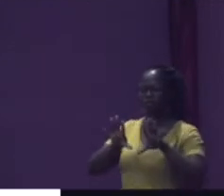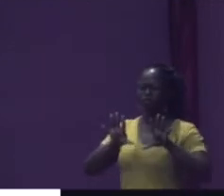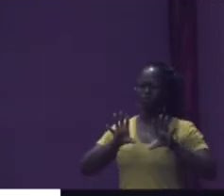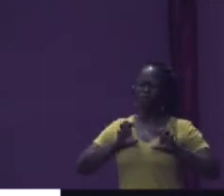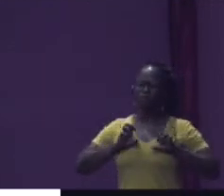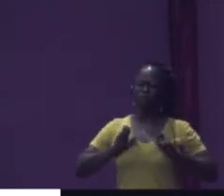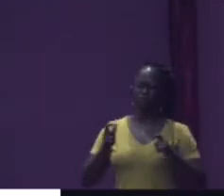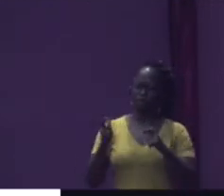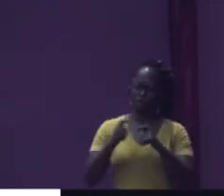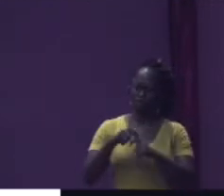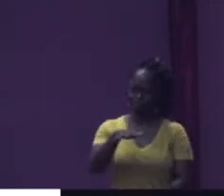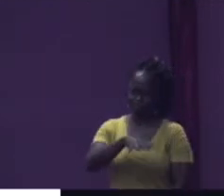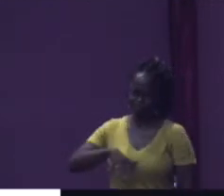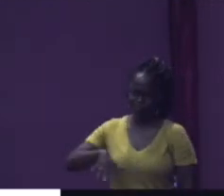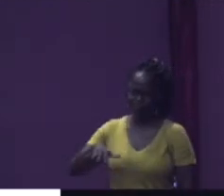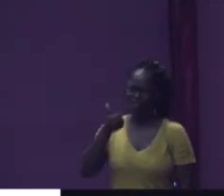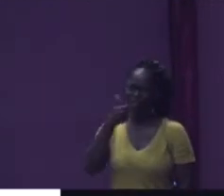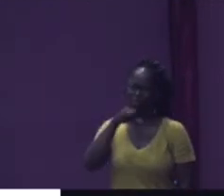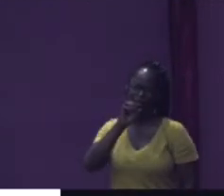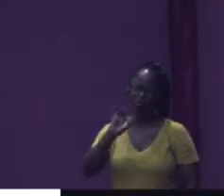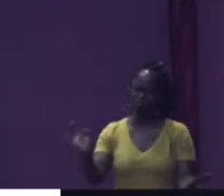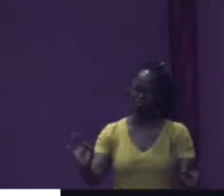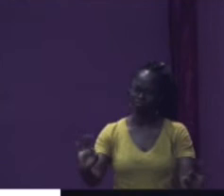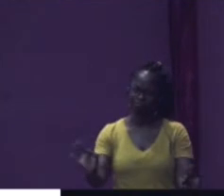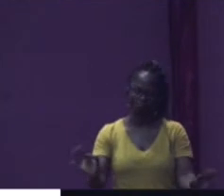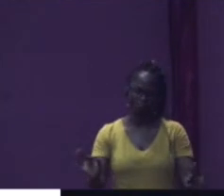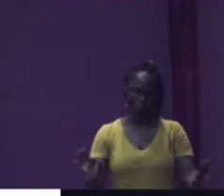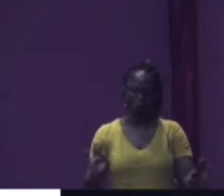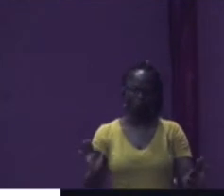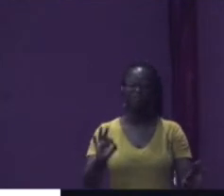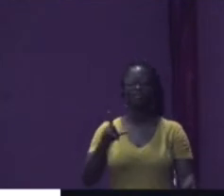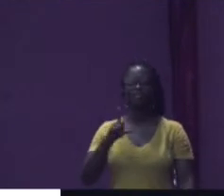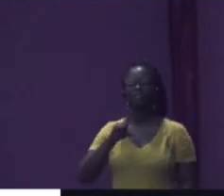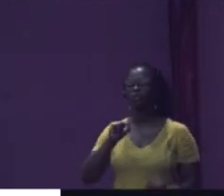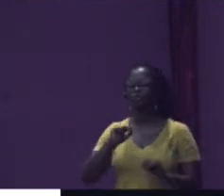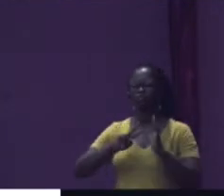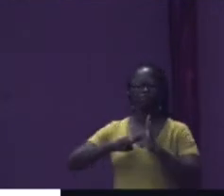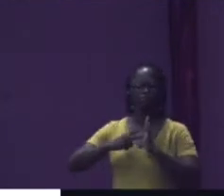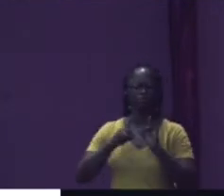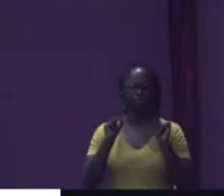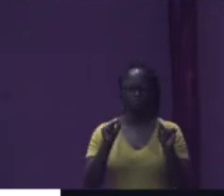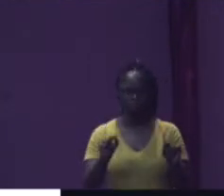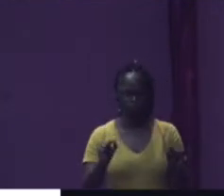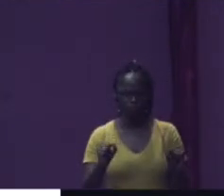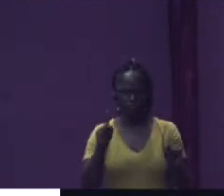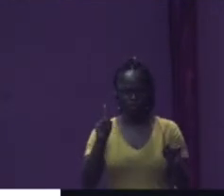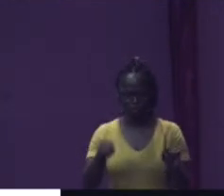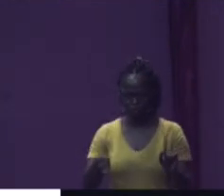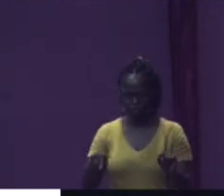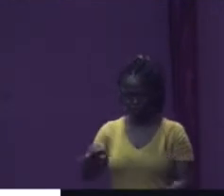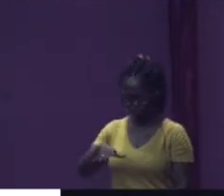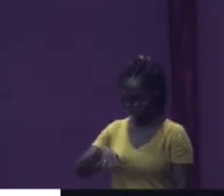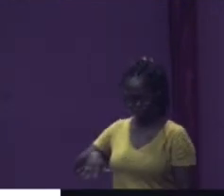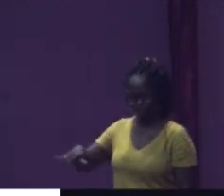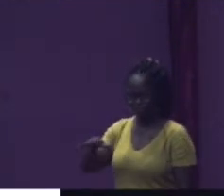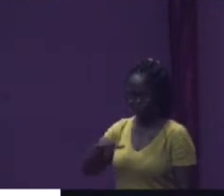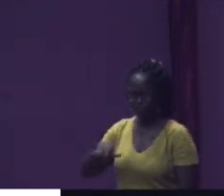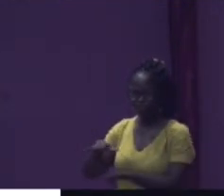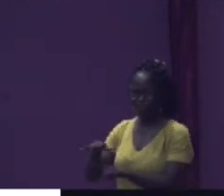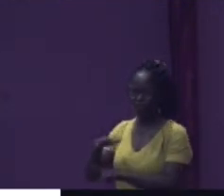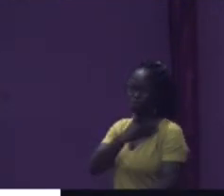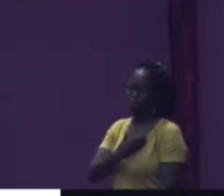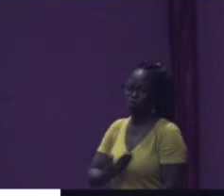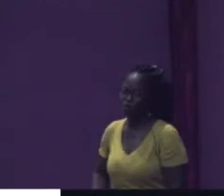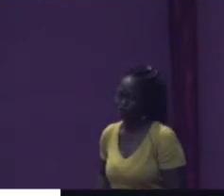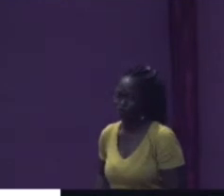And part of this are, one, the government restrictions and the power